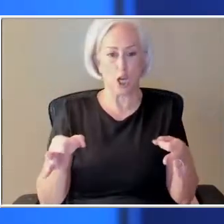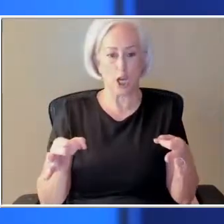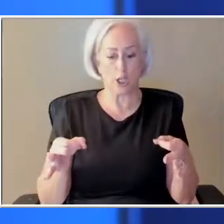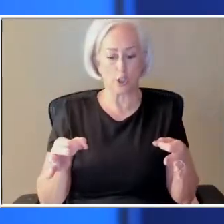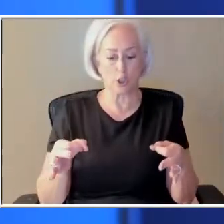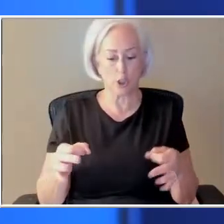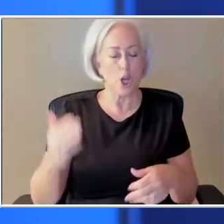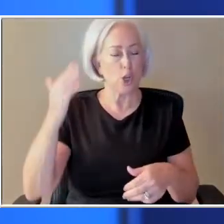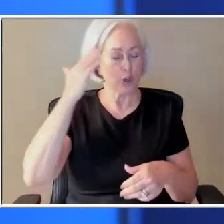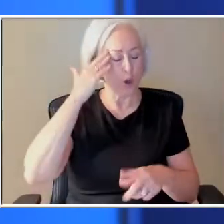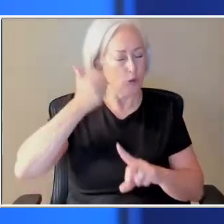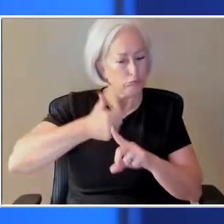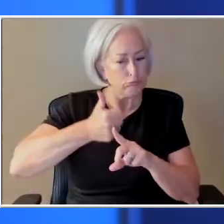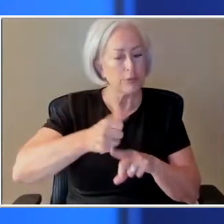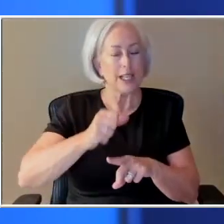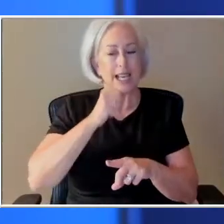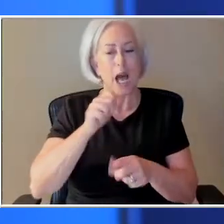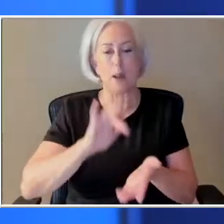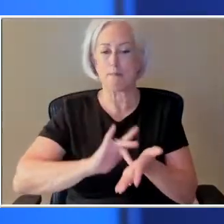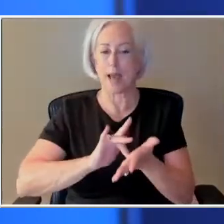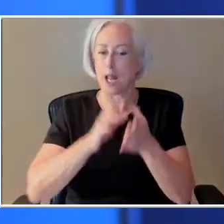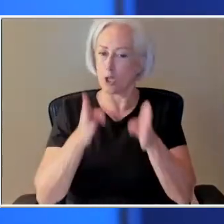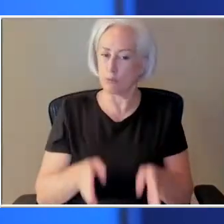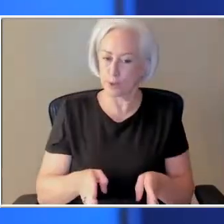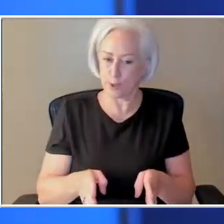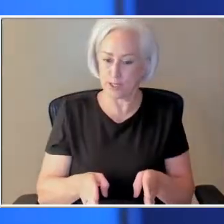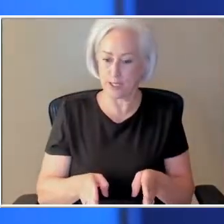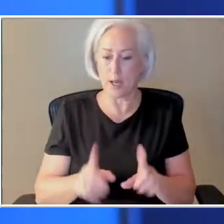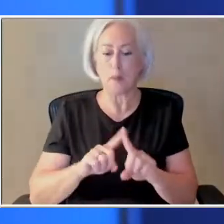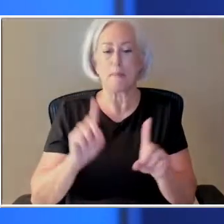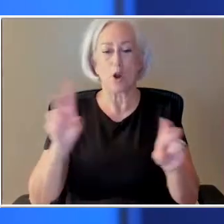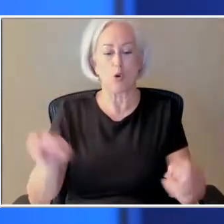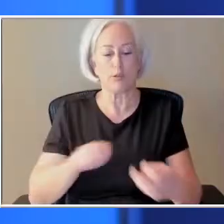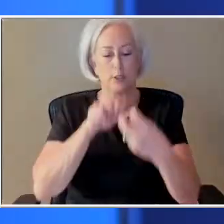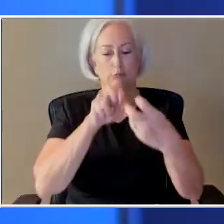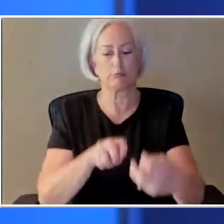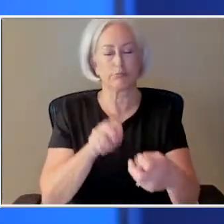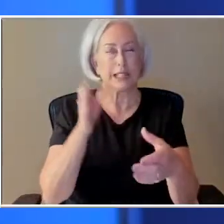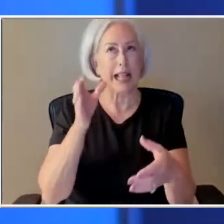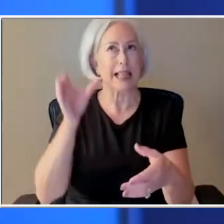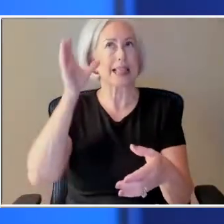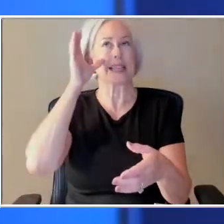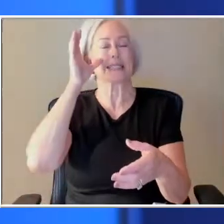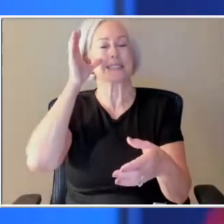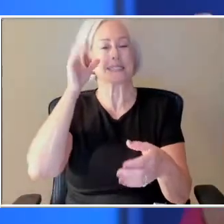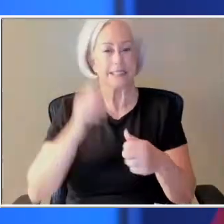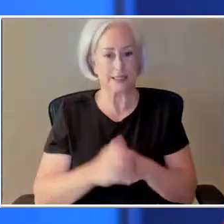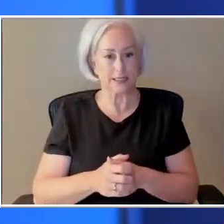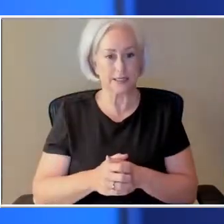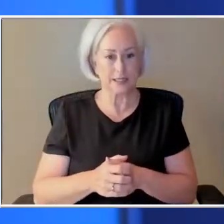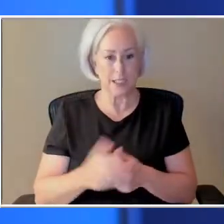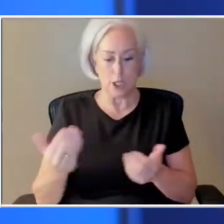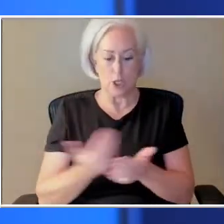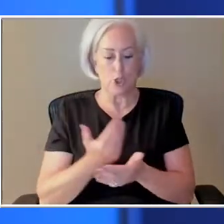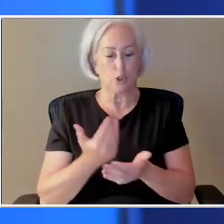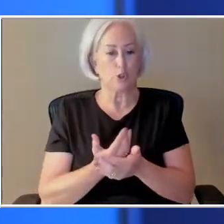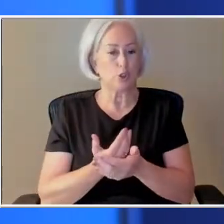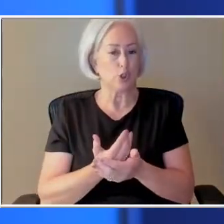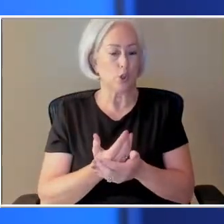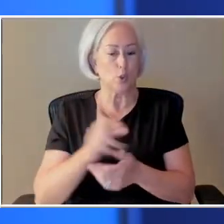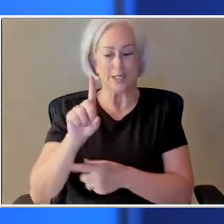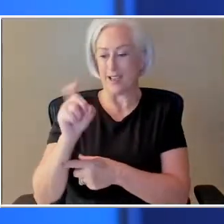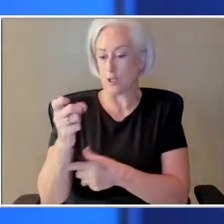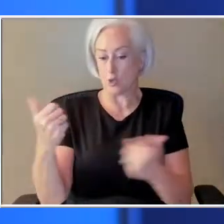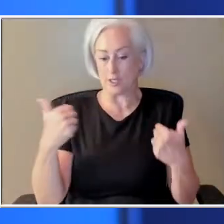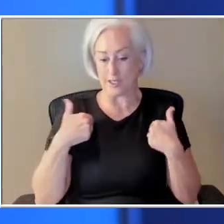just there to listen. And oftentimes it's people who are newly diagnosed, and they're scared, just like we were.